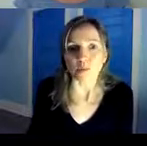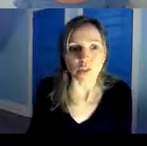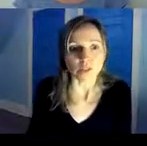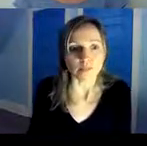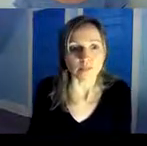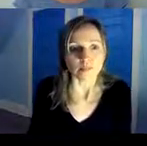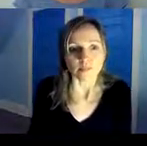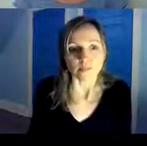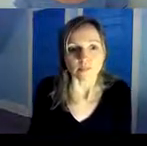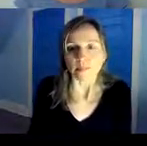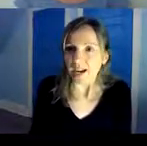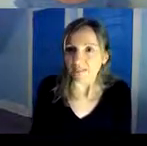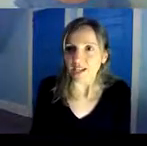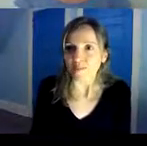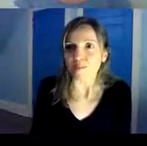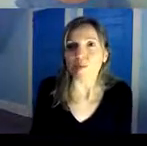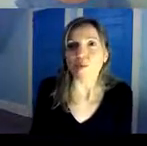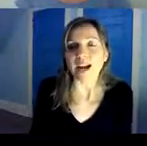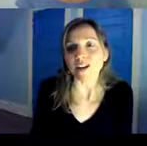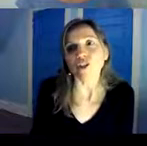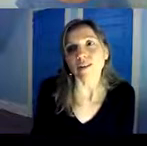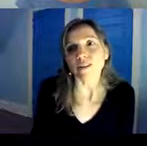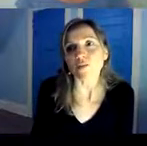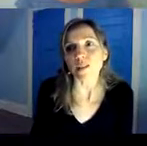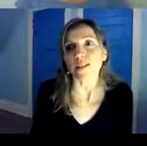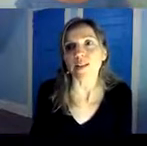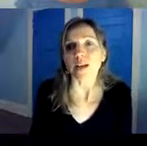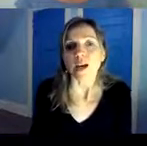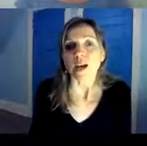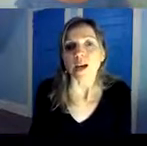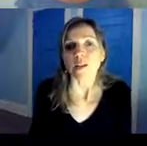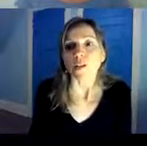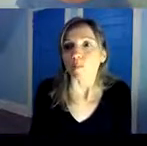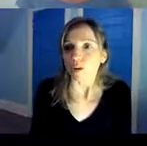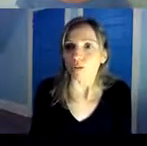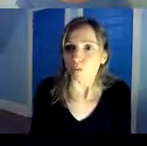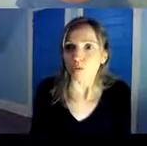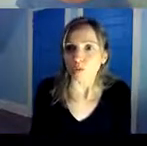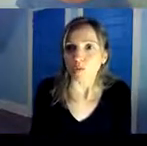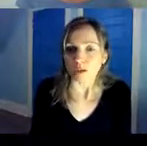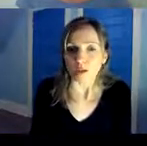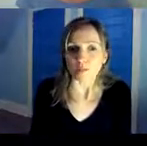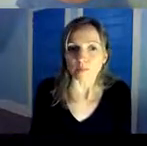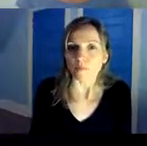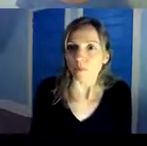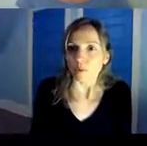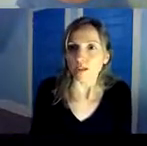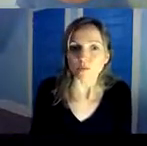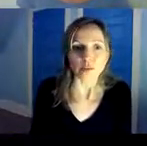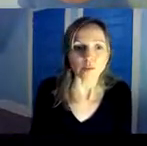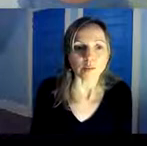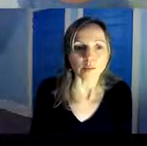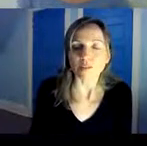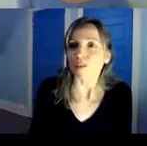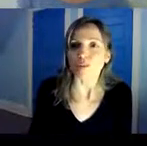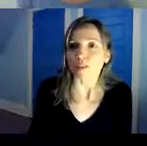ones from their shelves. Advocate for more action on invasive plants and a better disposal process